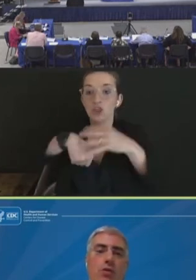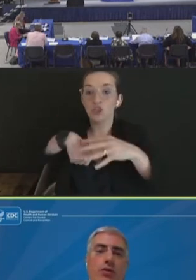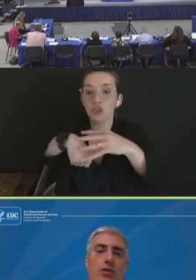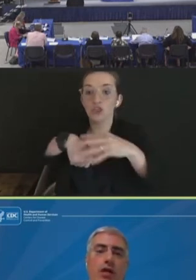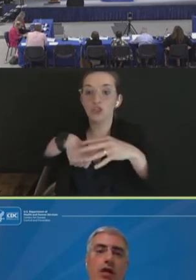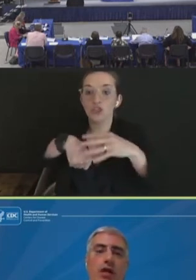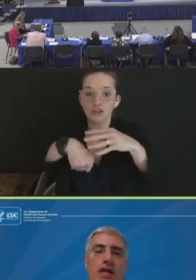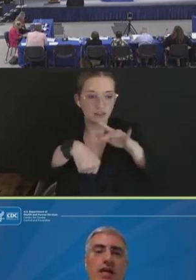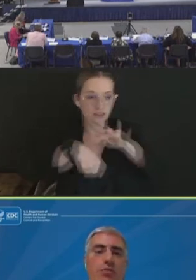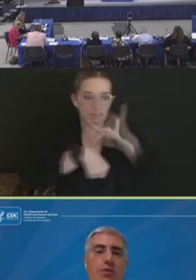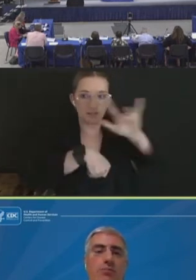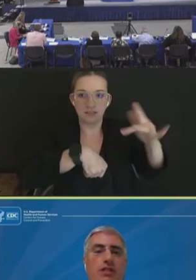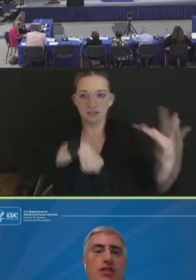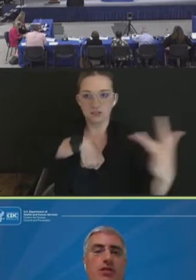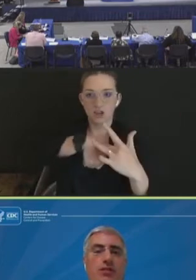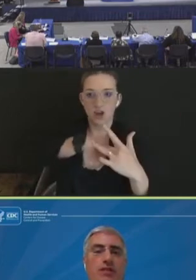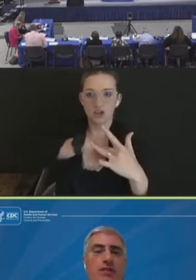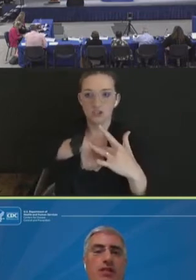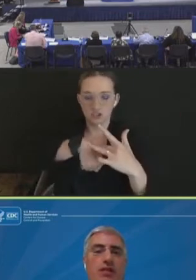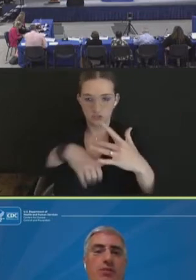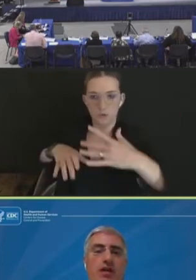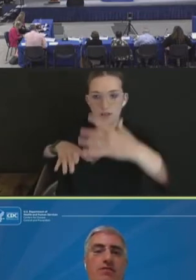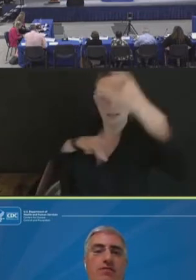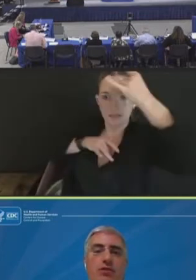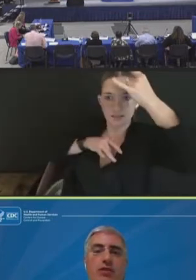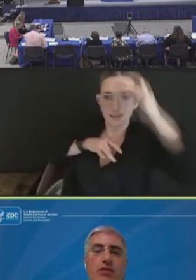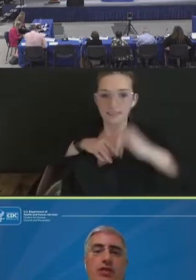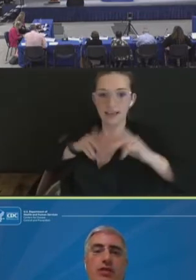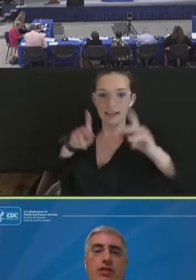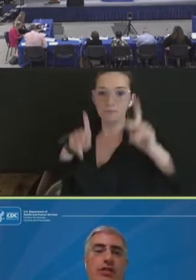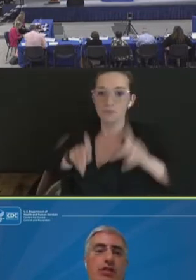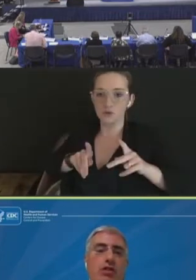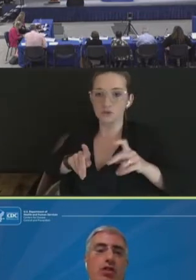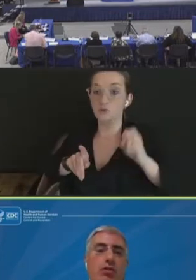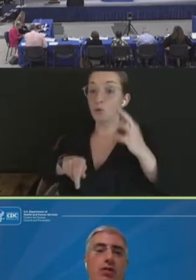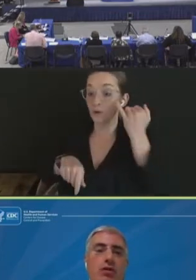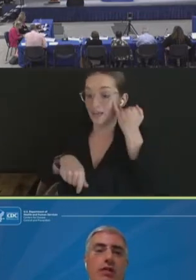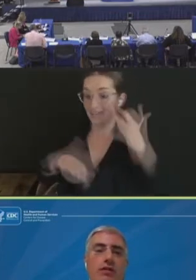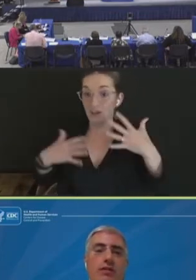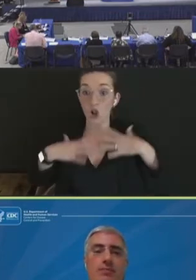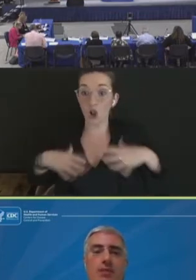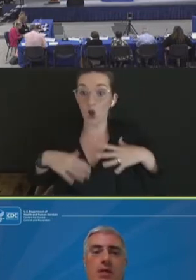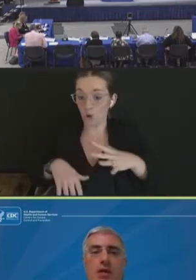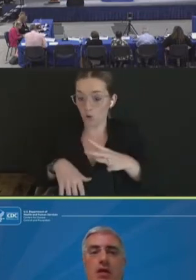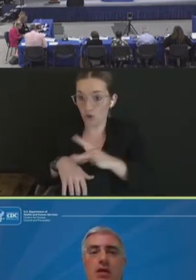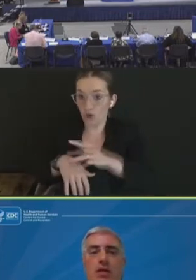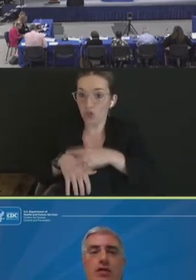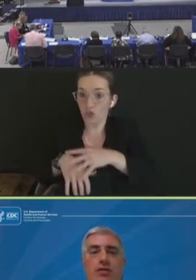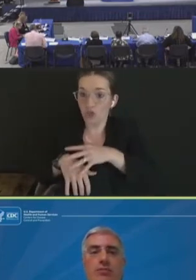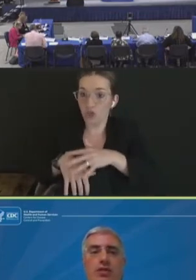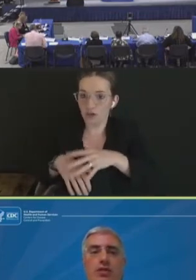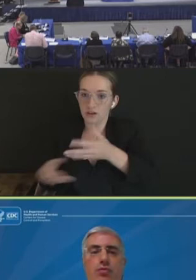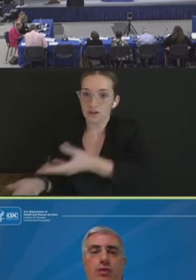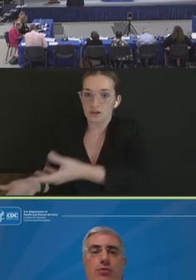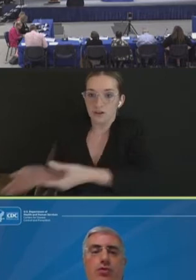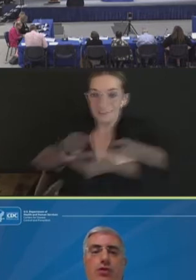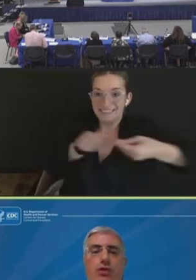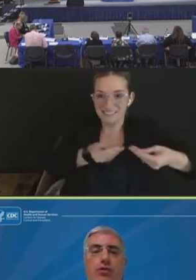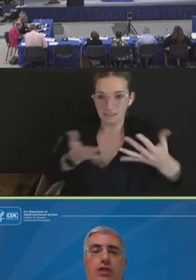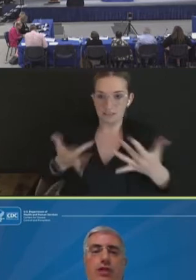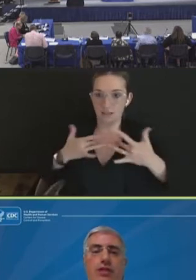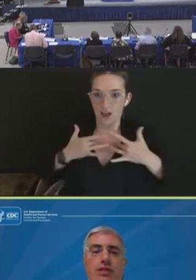or with direct contact with materials that have touched the body fluids or lesions, such as clothing or linens. Transmission through